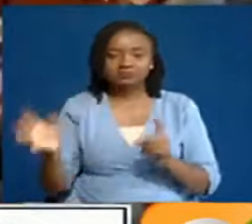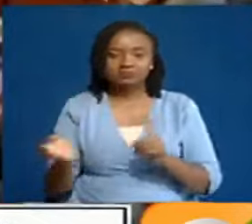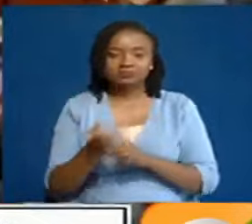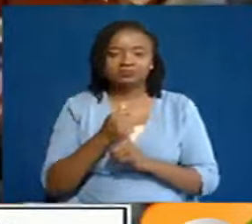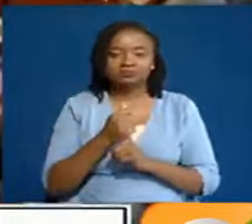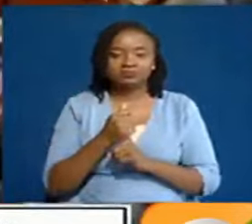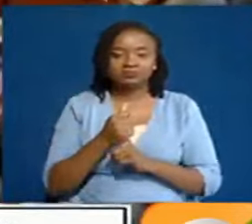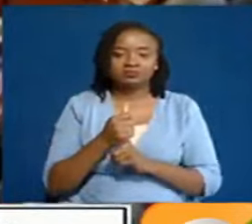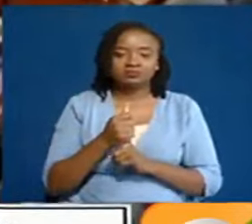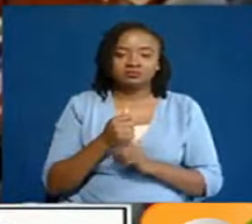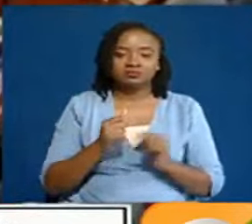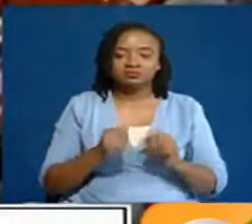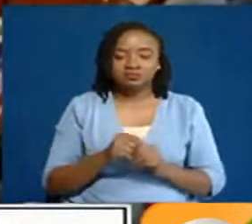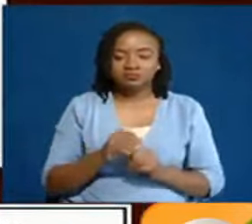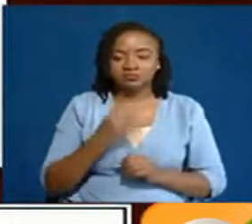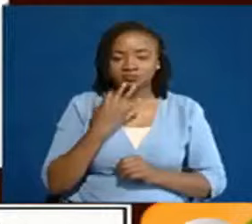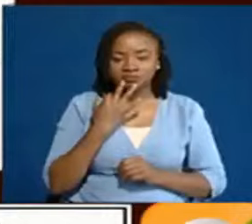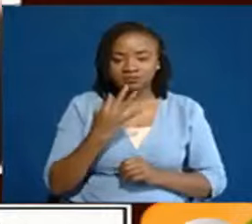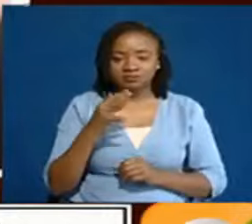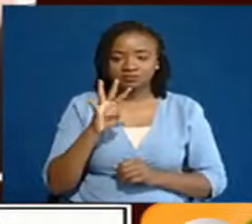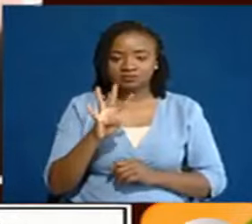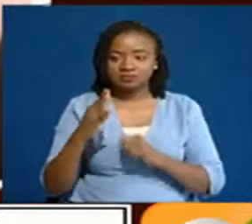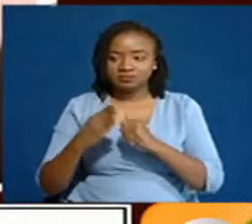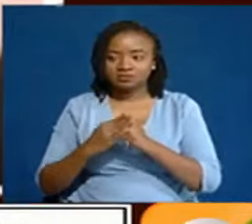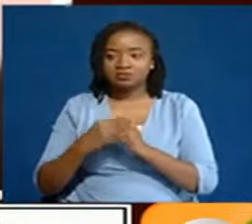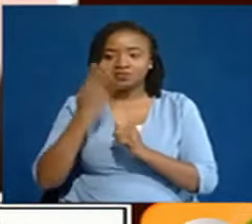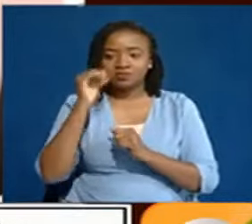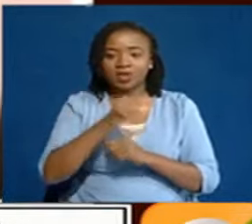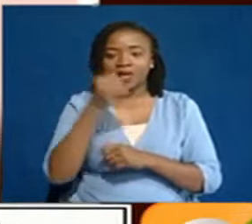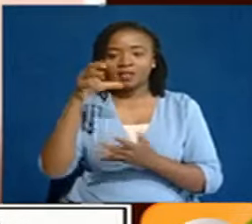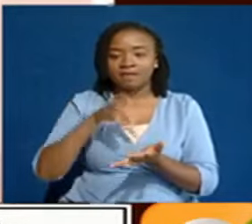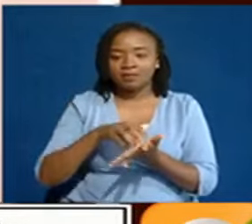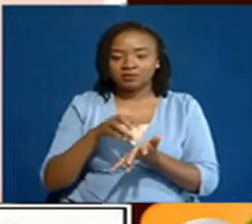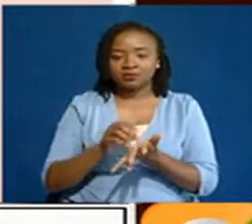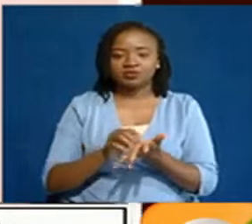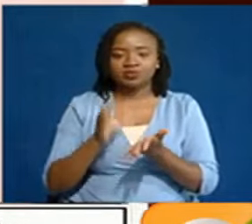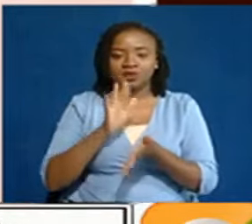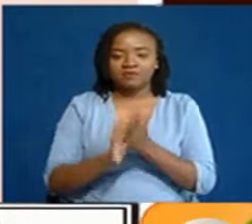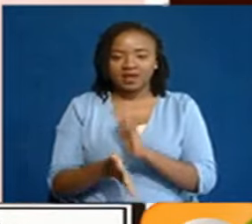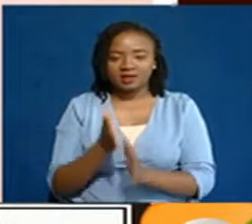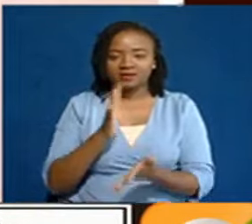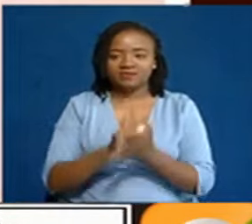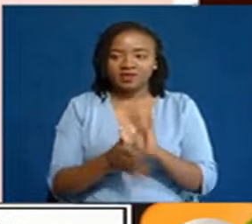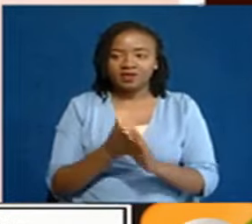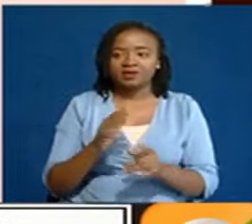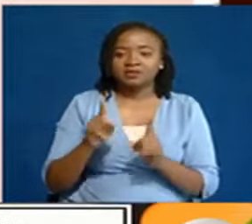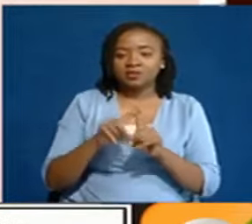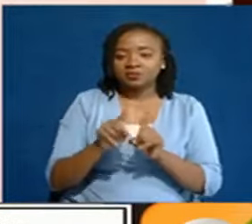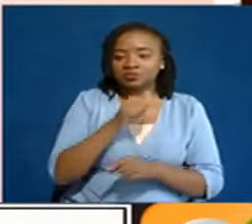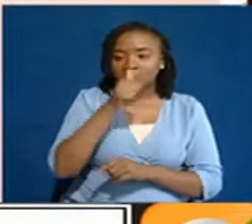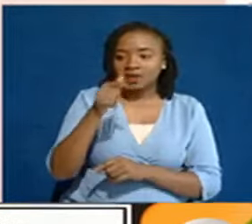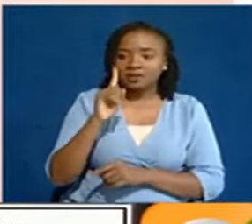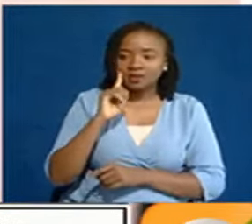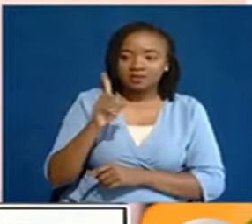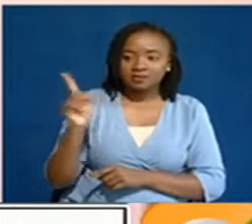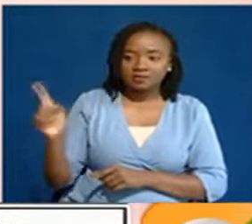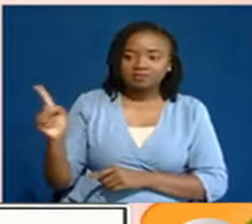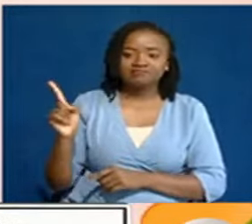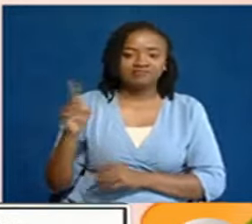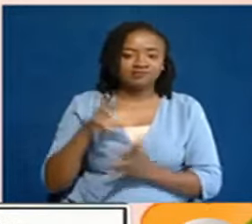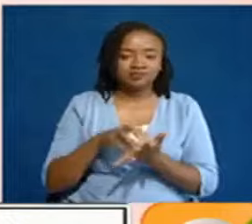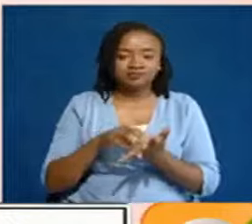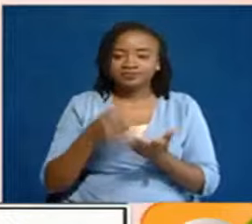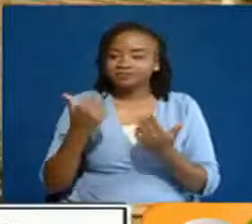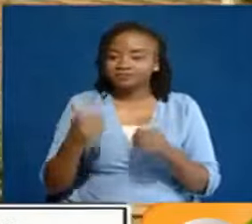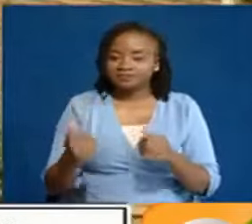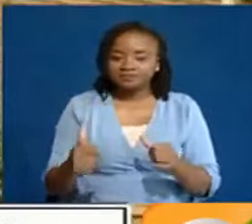and Ugunja constituencies are vacant, while ODM's nomination slot, previously occupied by Treasury CS John Mbadi, is yet to